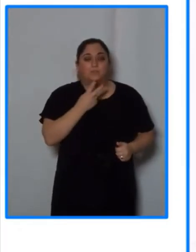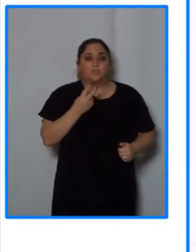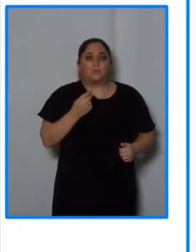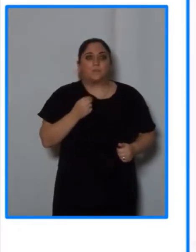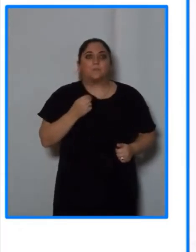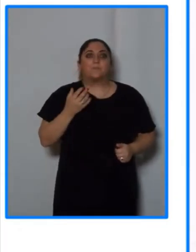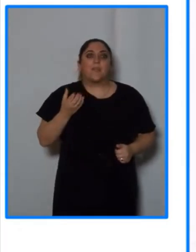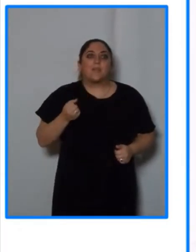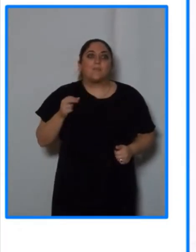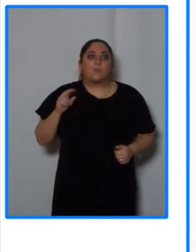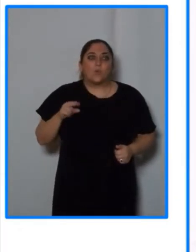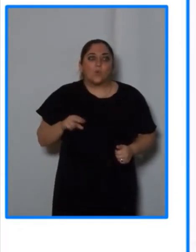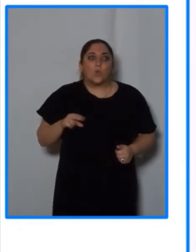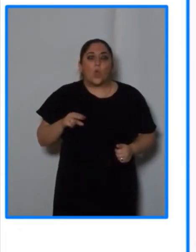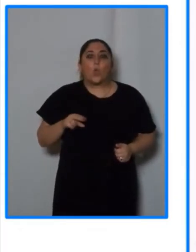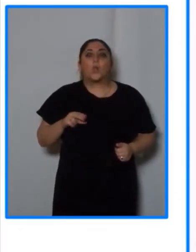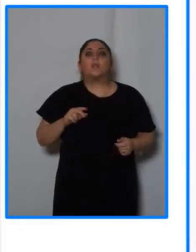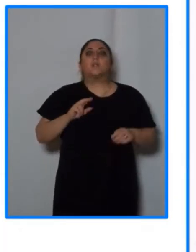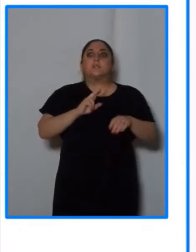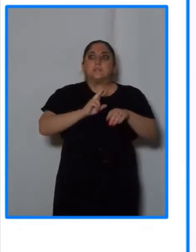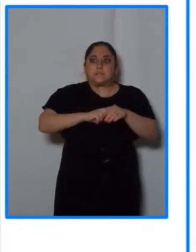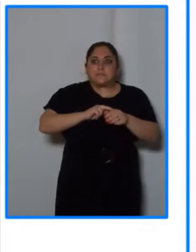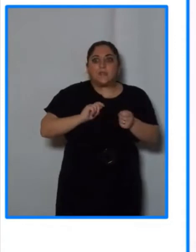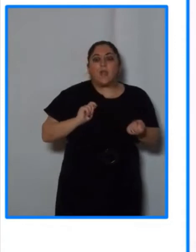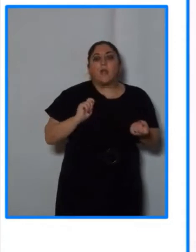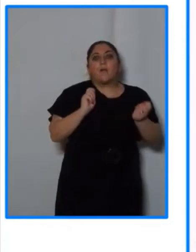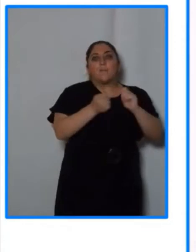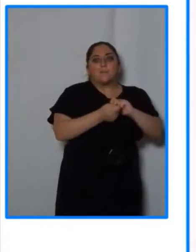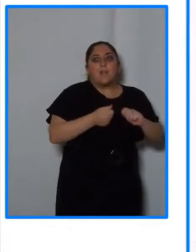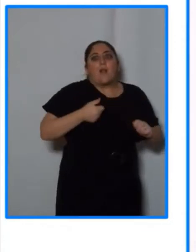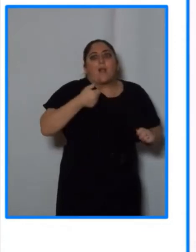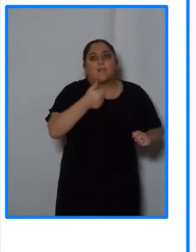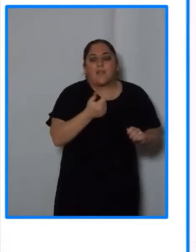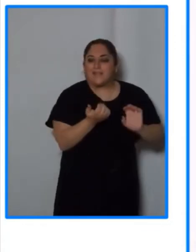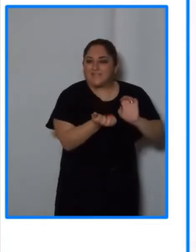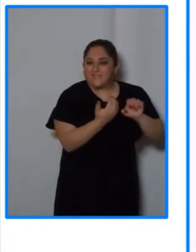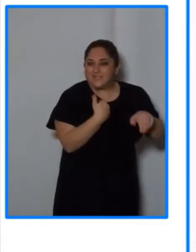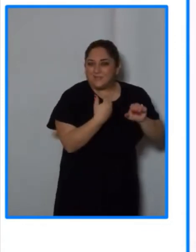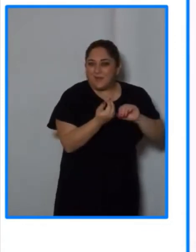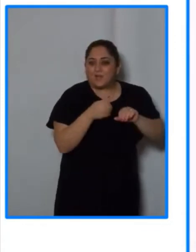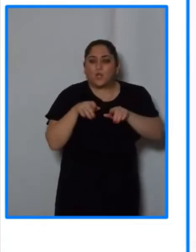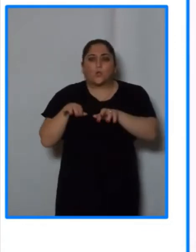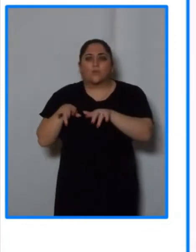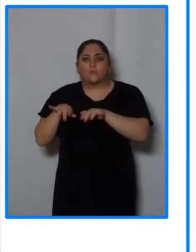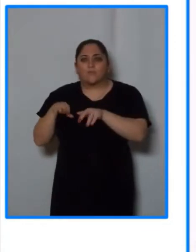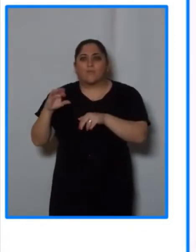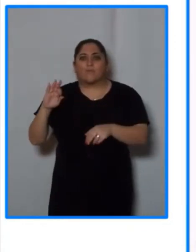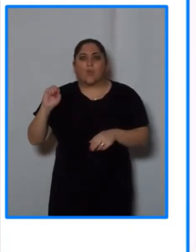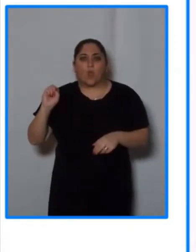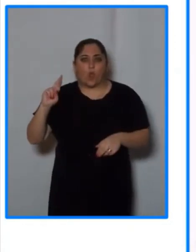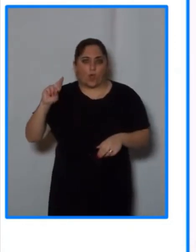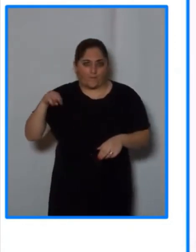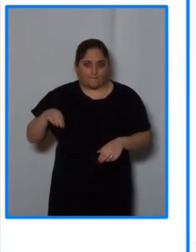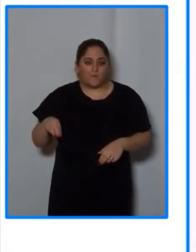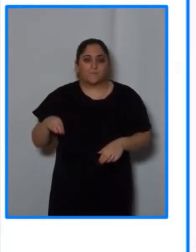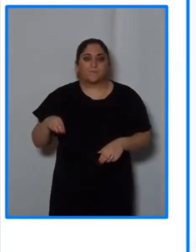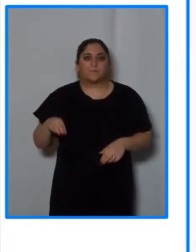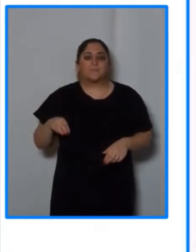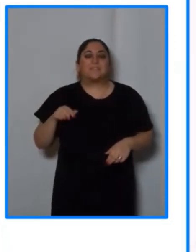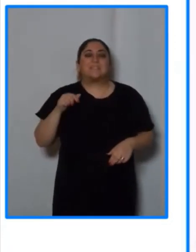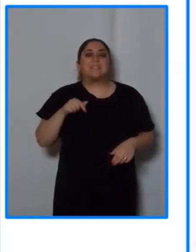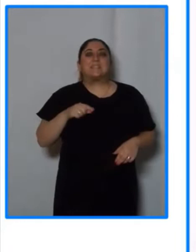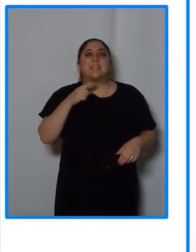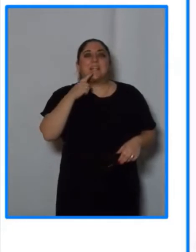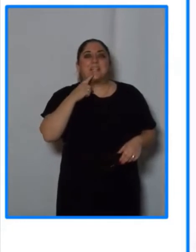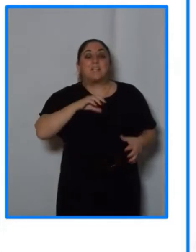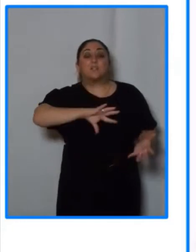then alternative means of communication could include email and feedback forms. But now, talking about